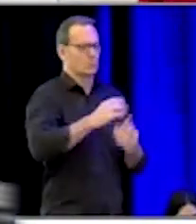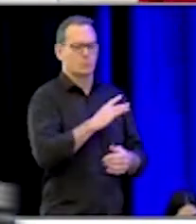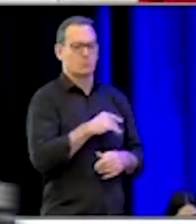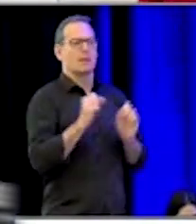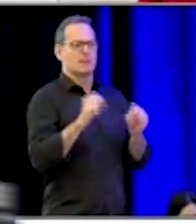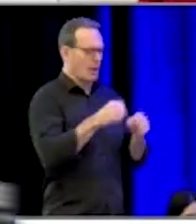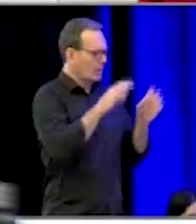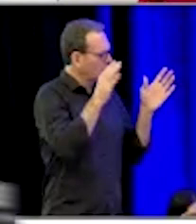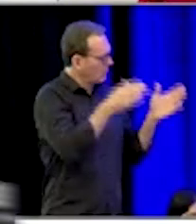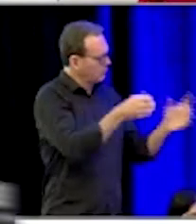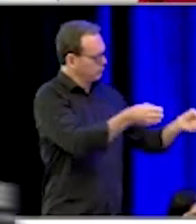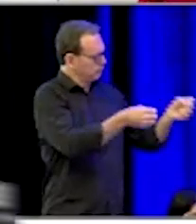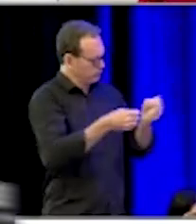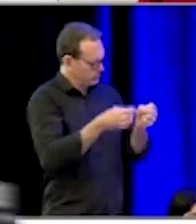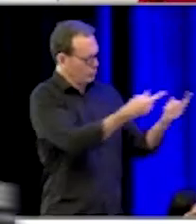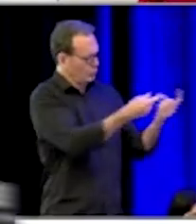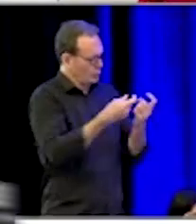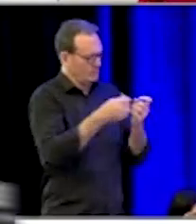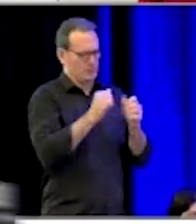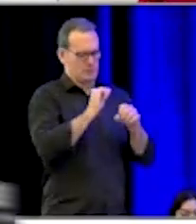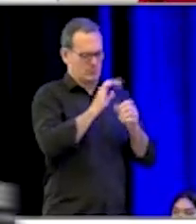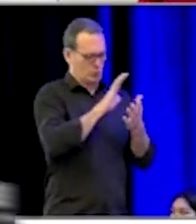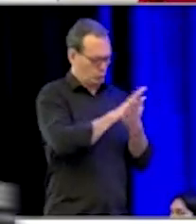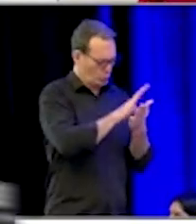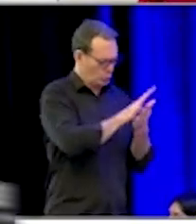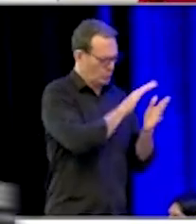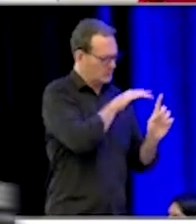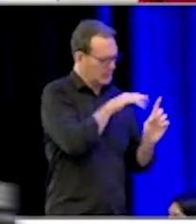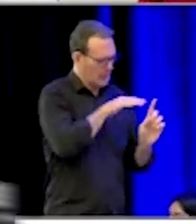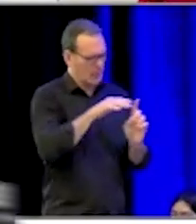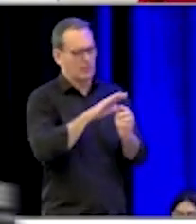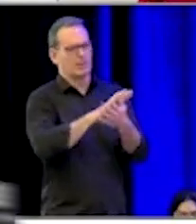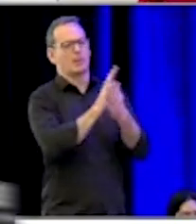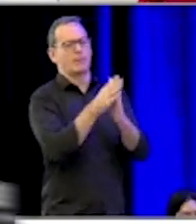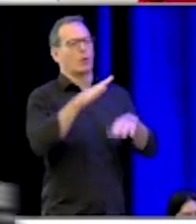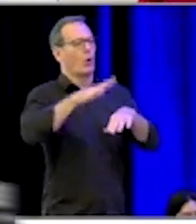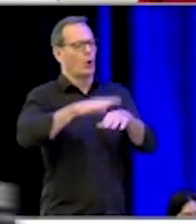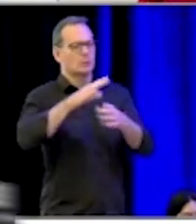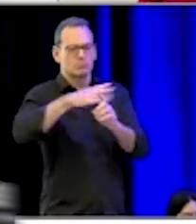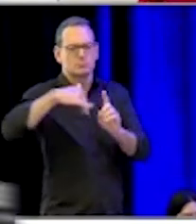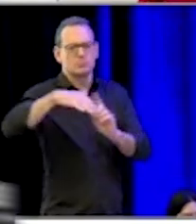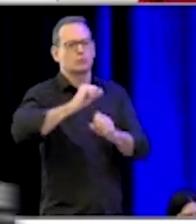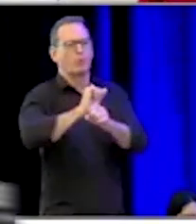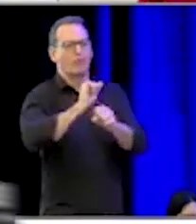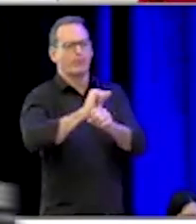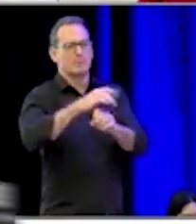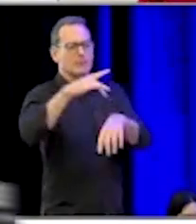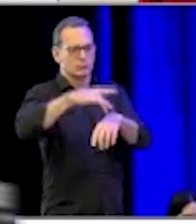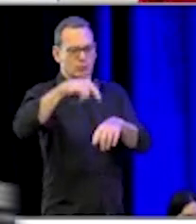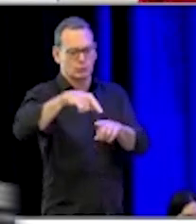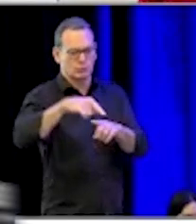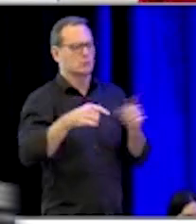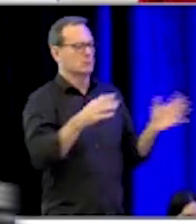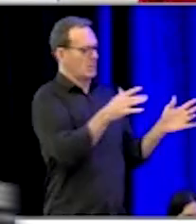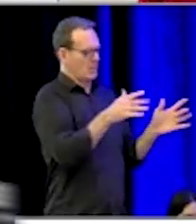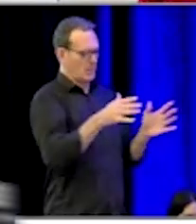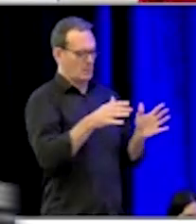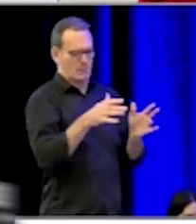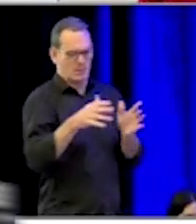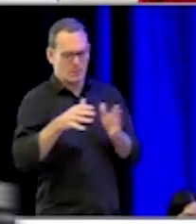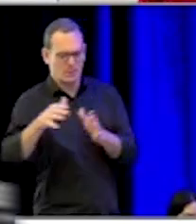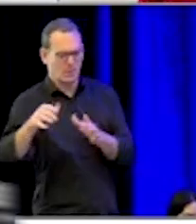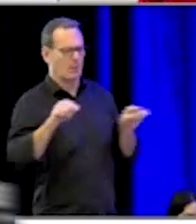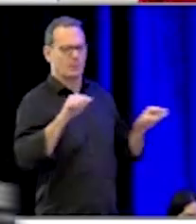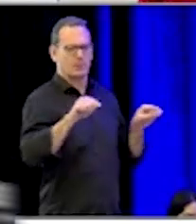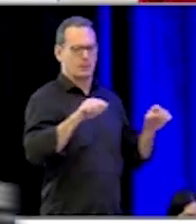and also their on the job site journey. And those two journeys aren't always the same, right? Some people